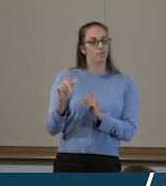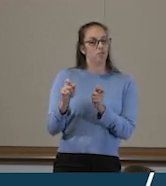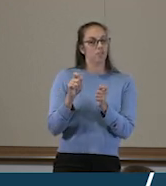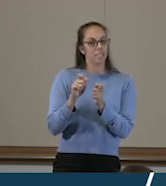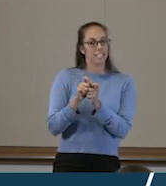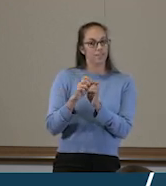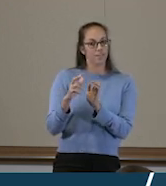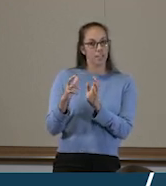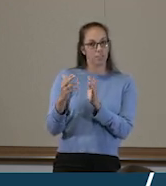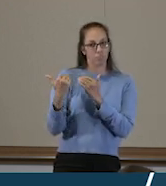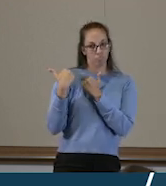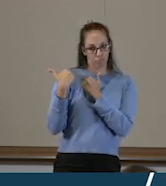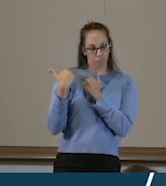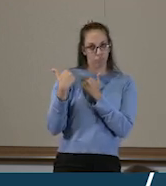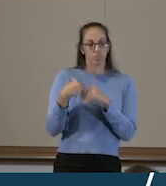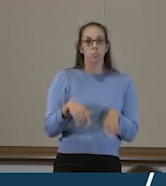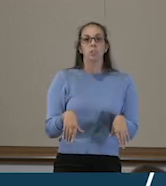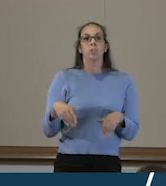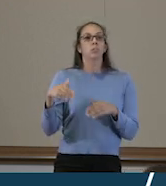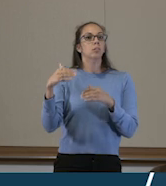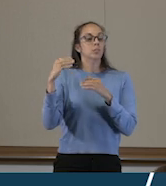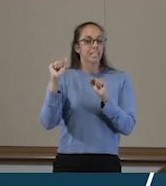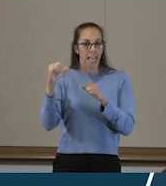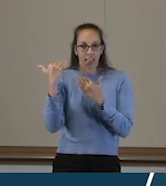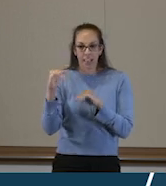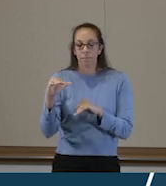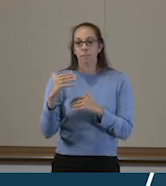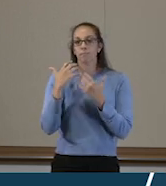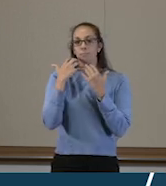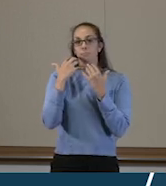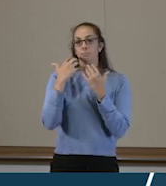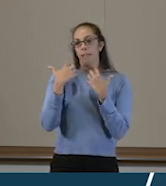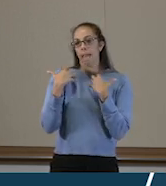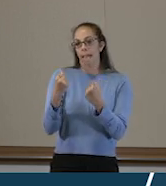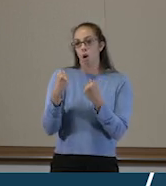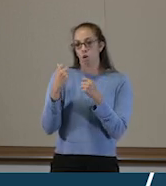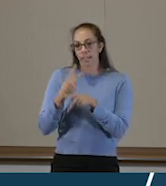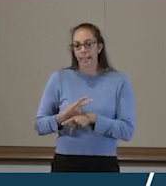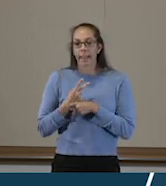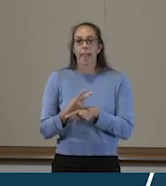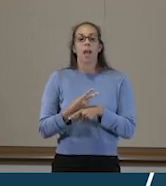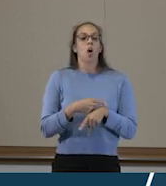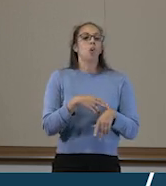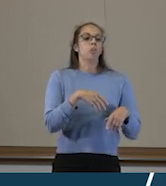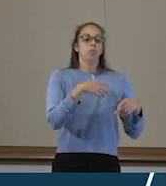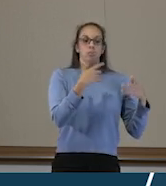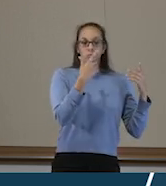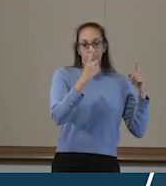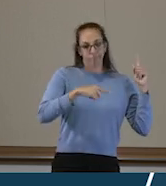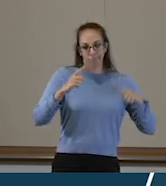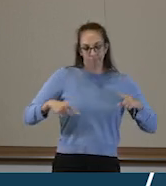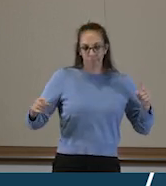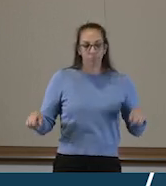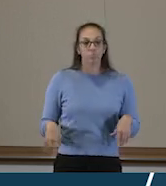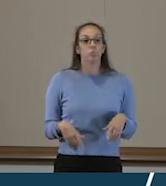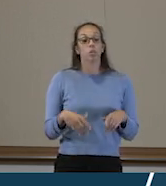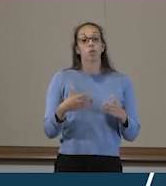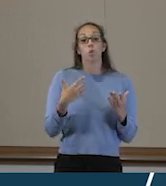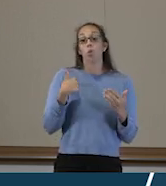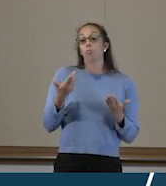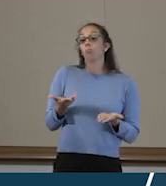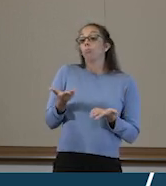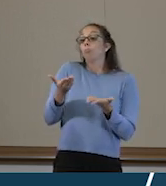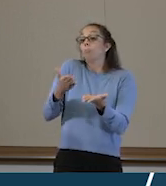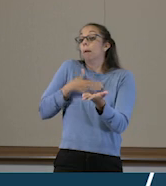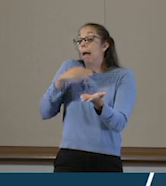things. So it can be limited to healthcare, it can be limited to financial. It's not really all encompassing. So I would recommend, if you're asking me my opinion, I would